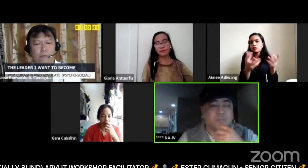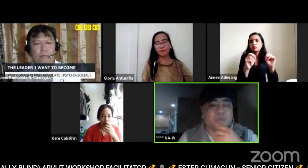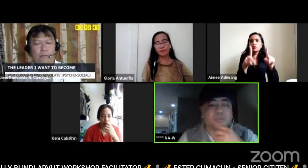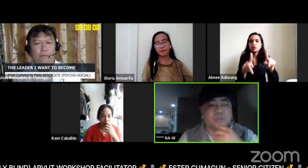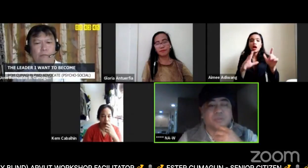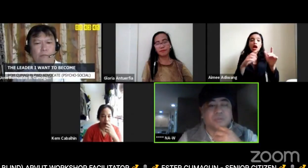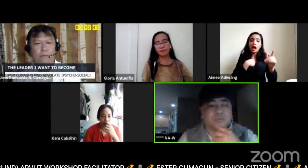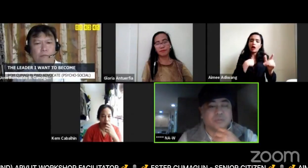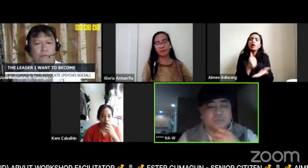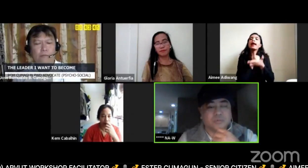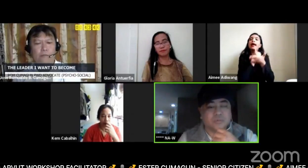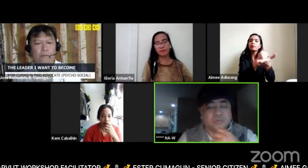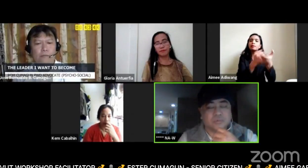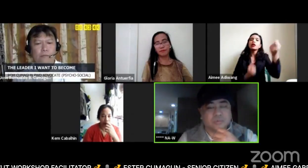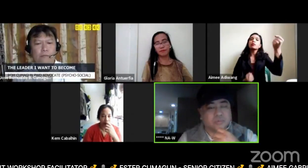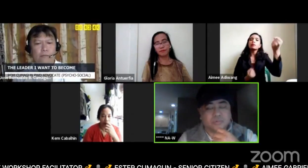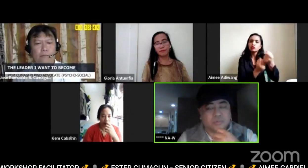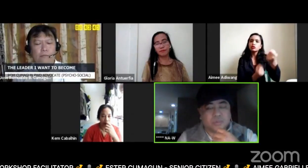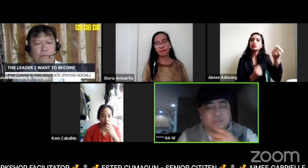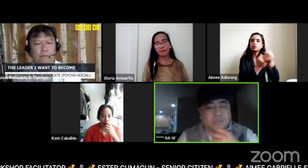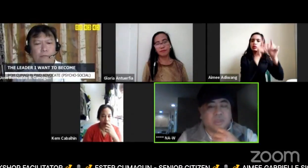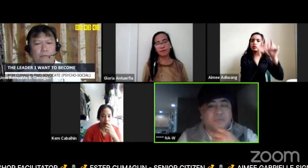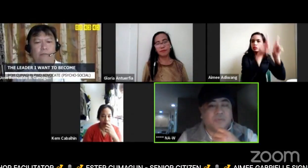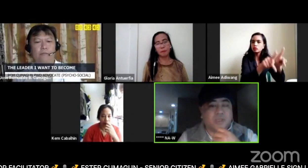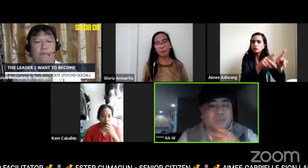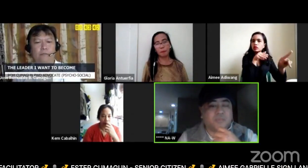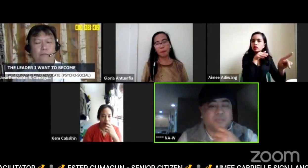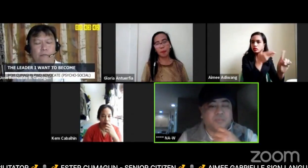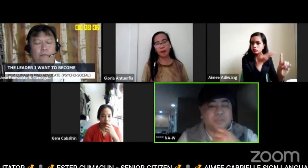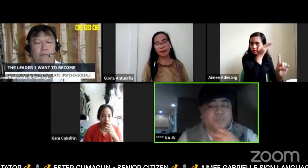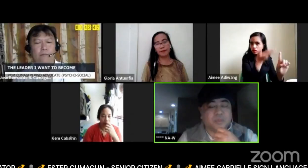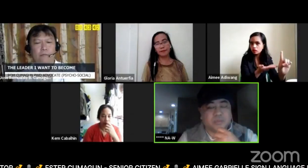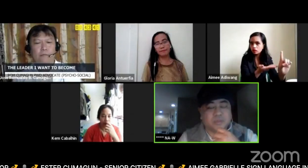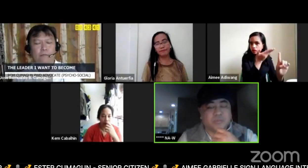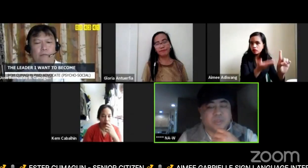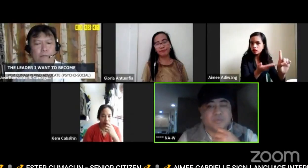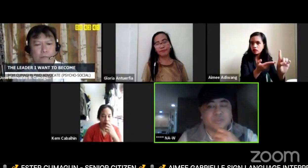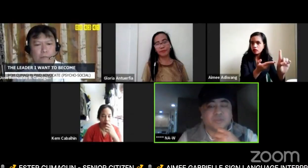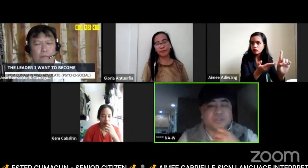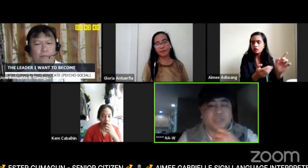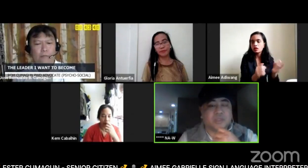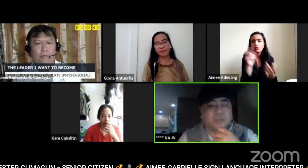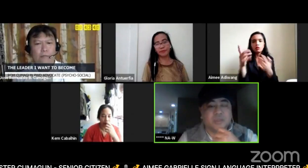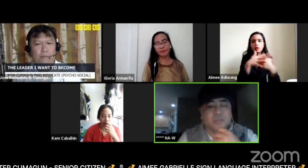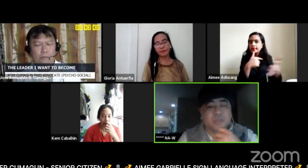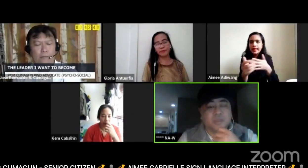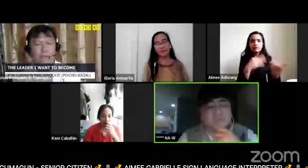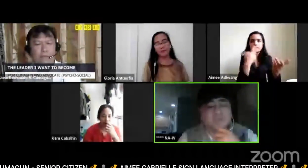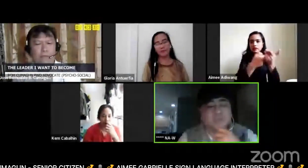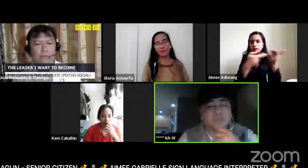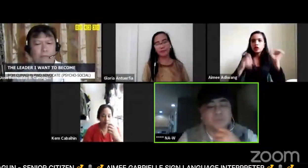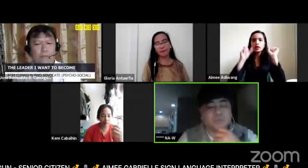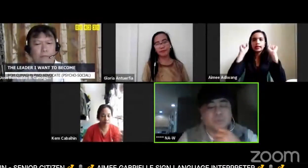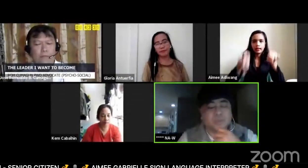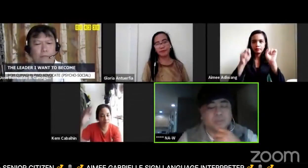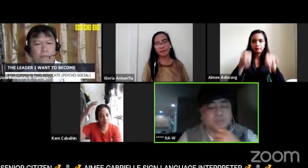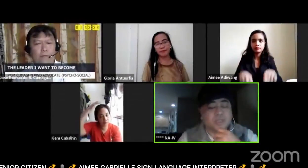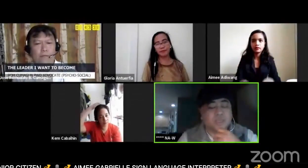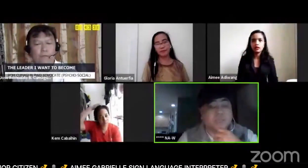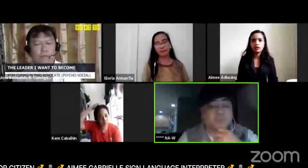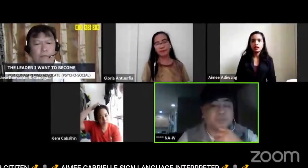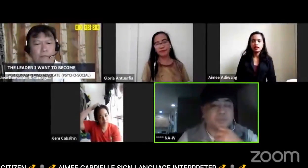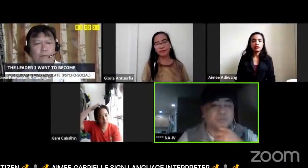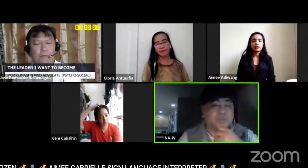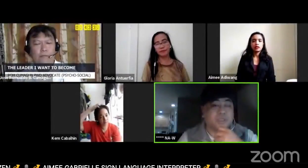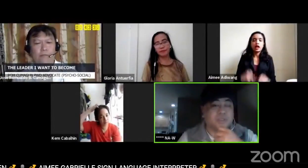support that person to, in every way possible, whatever resources I can, someone